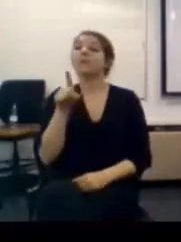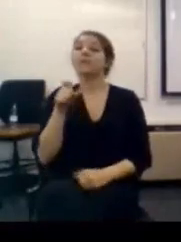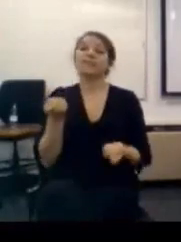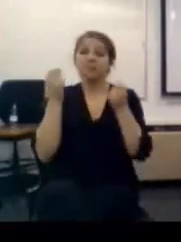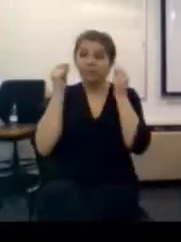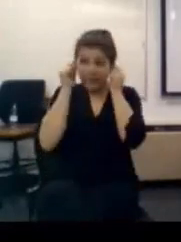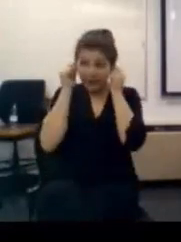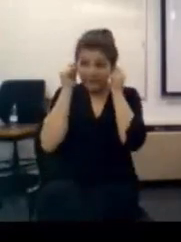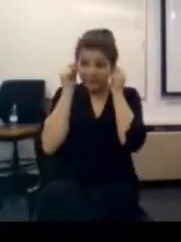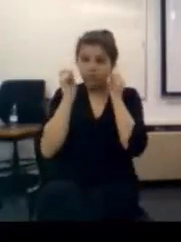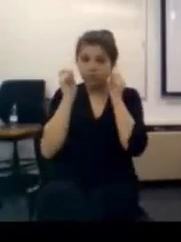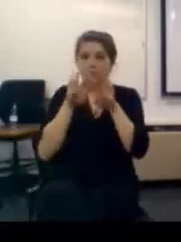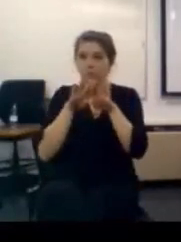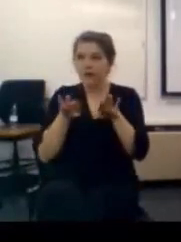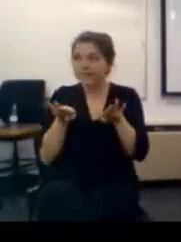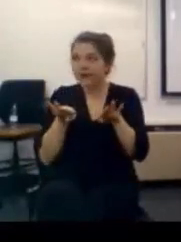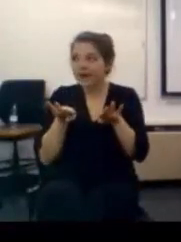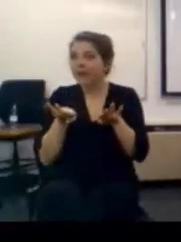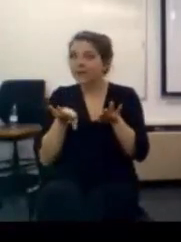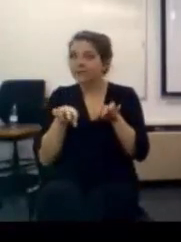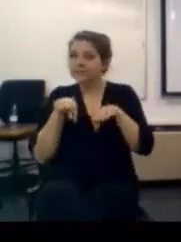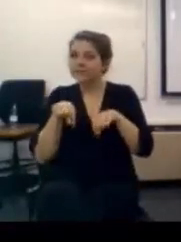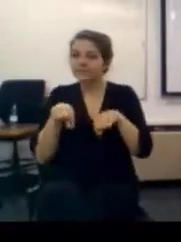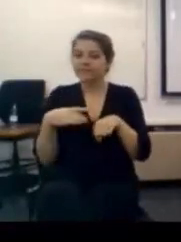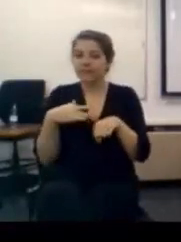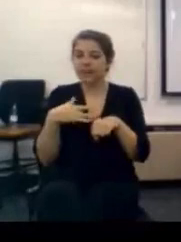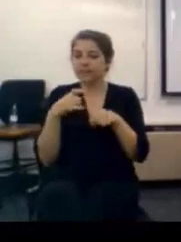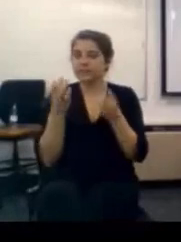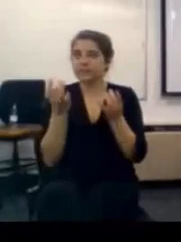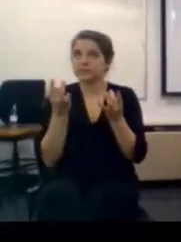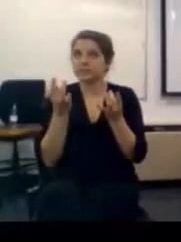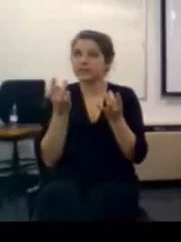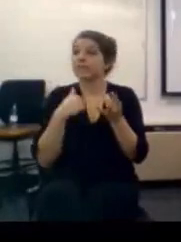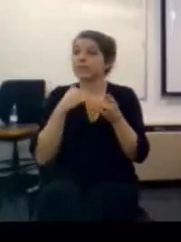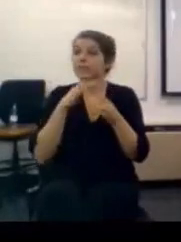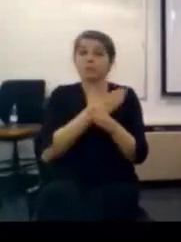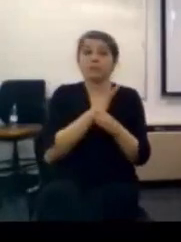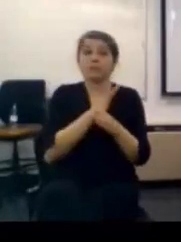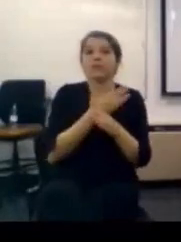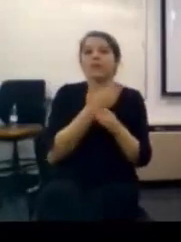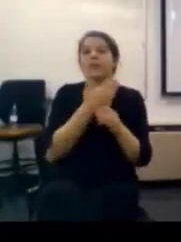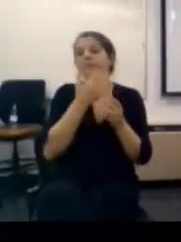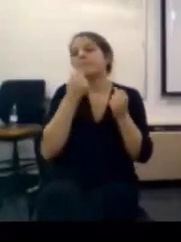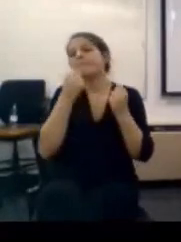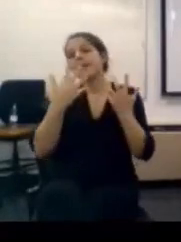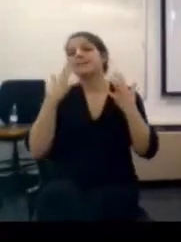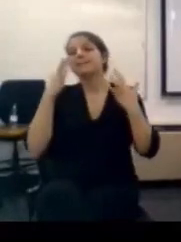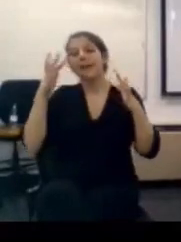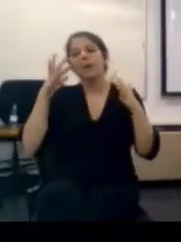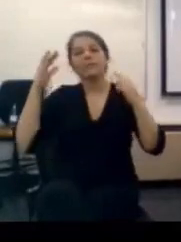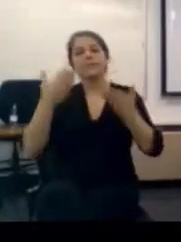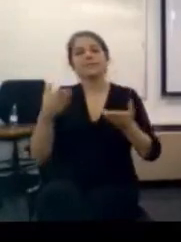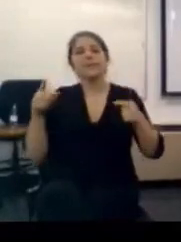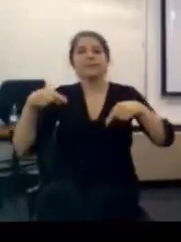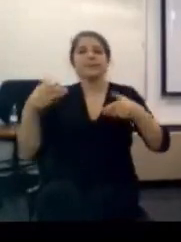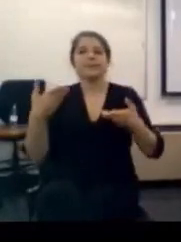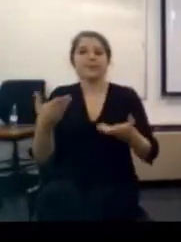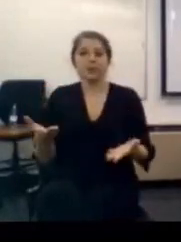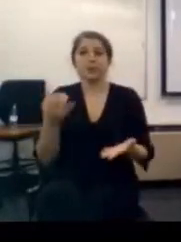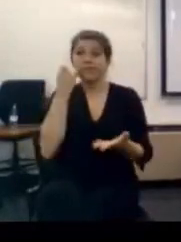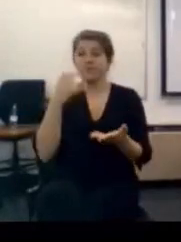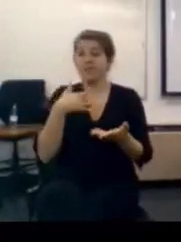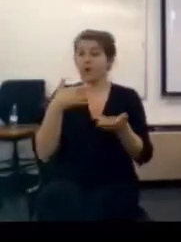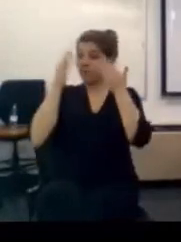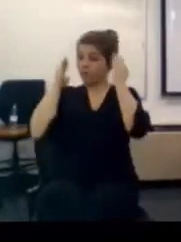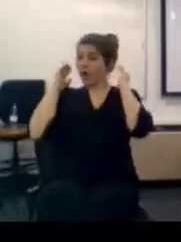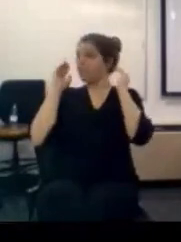Also, if anyone needs earplugs to quiet things down in here, there's music and other actions going on, so you